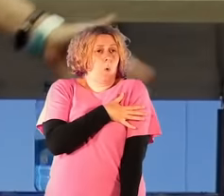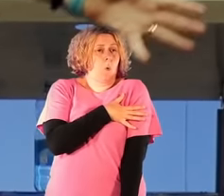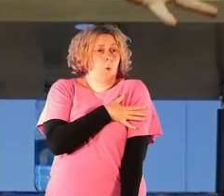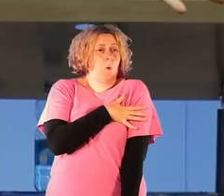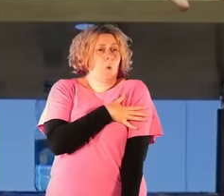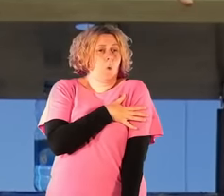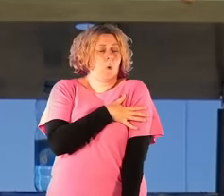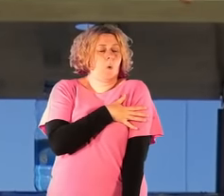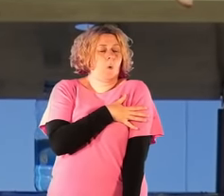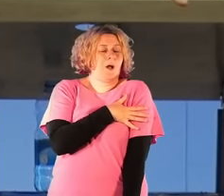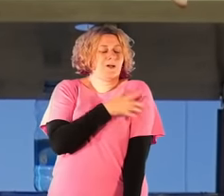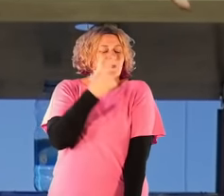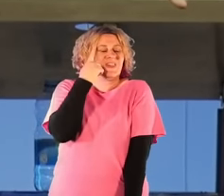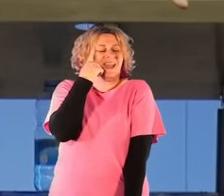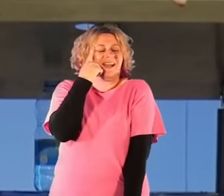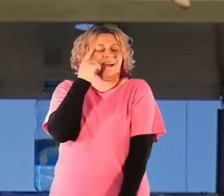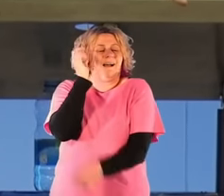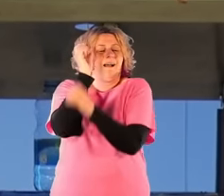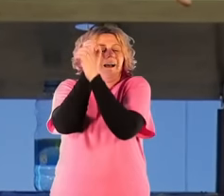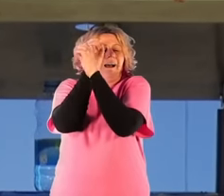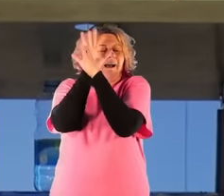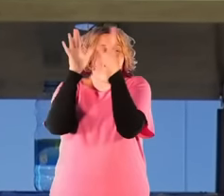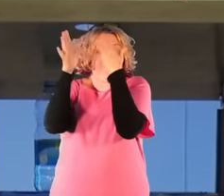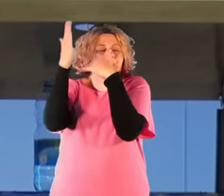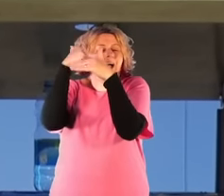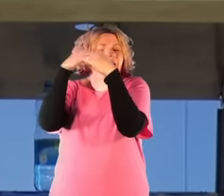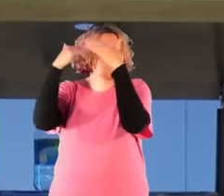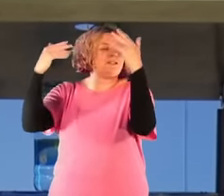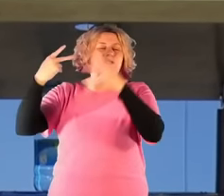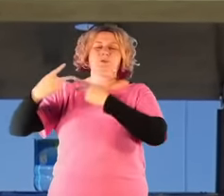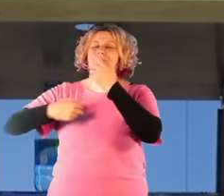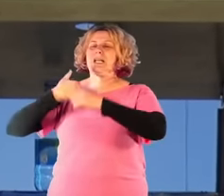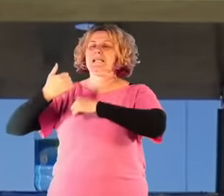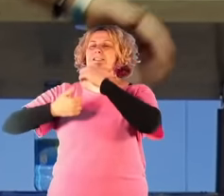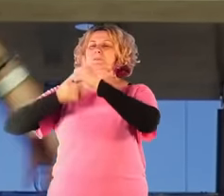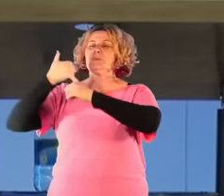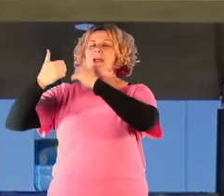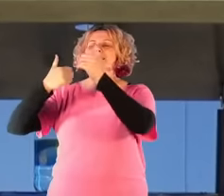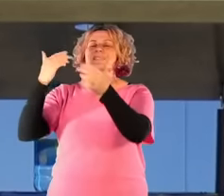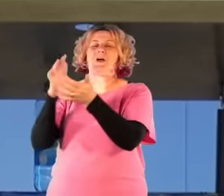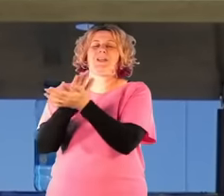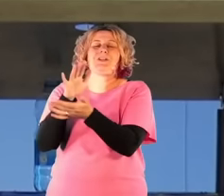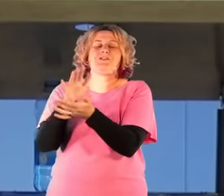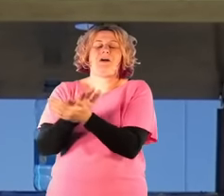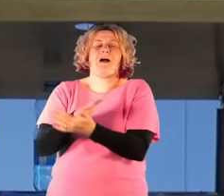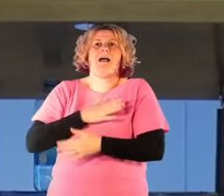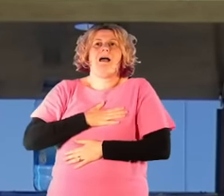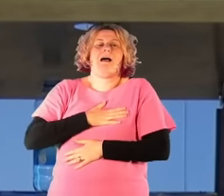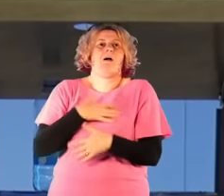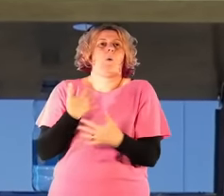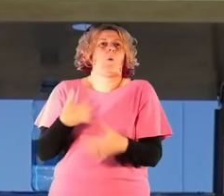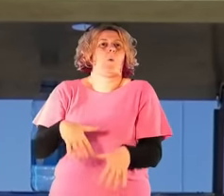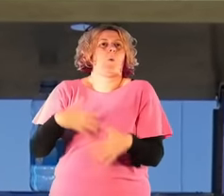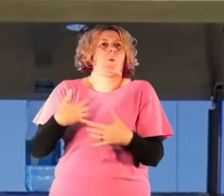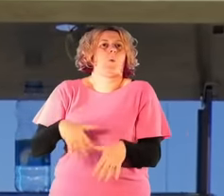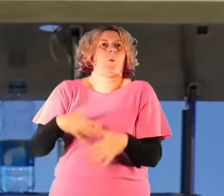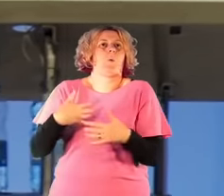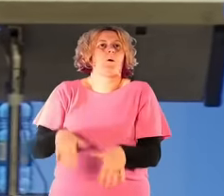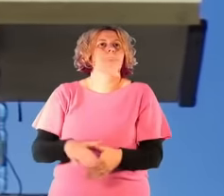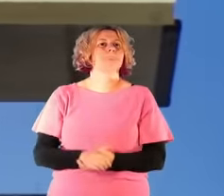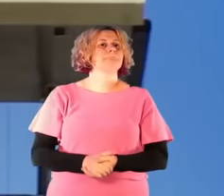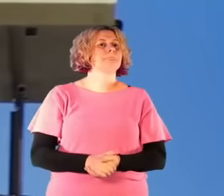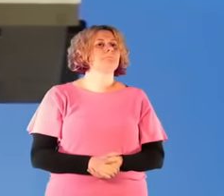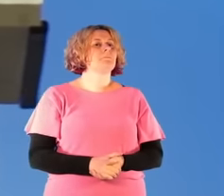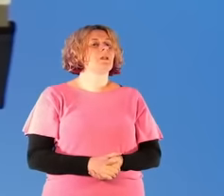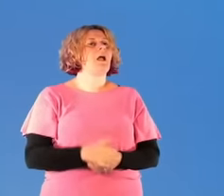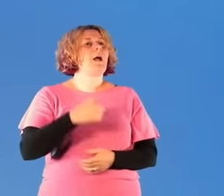and you think, what will it be like to be in heaven to sing his praises forever? All the joy of heaven. My great hero was Charles